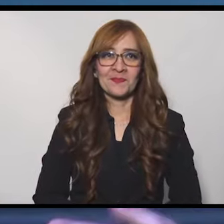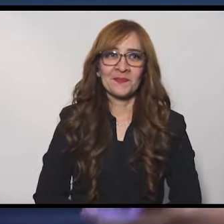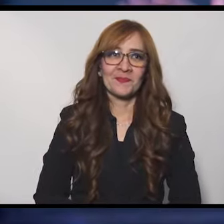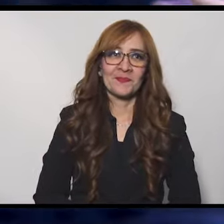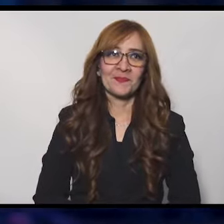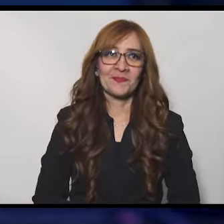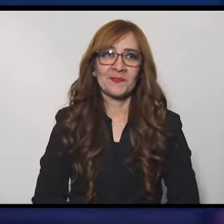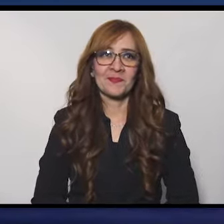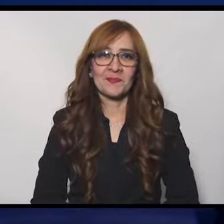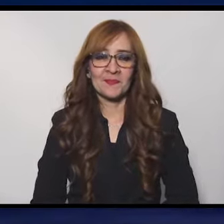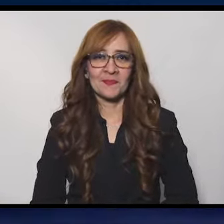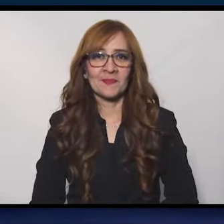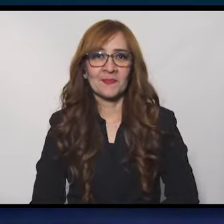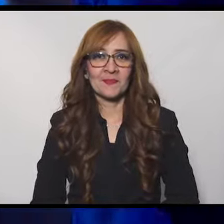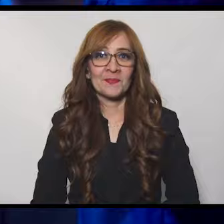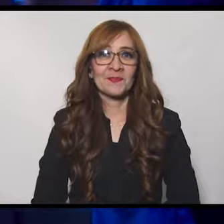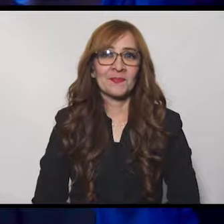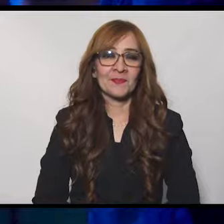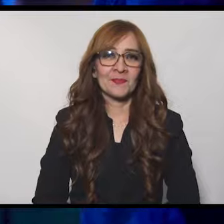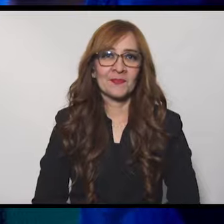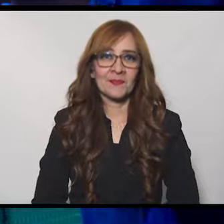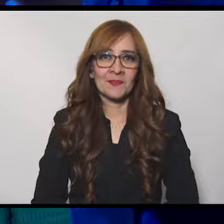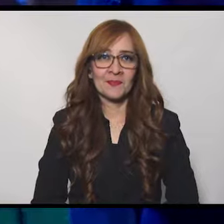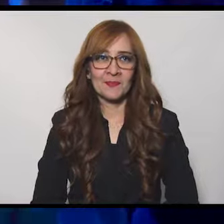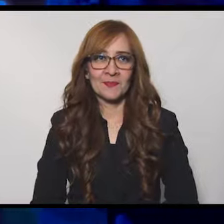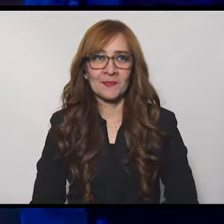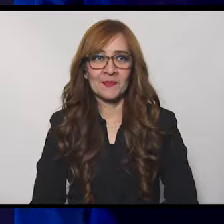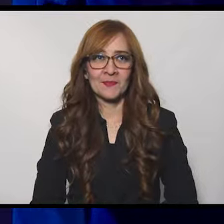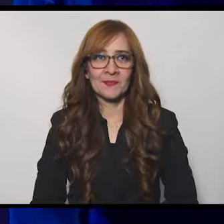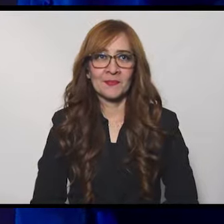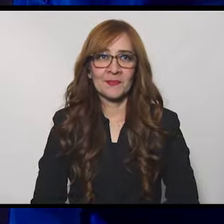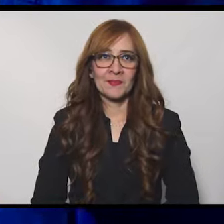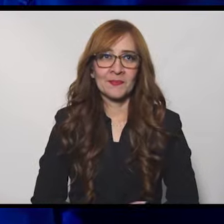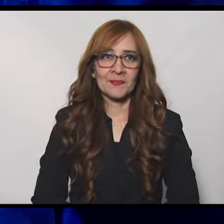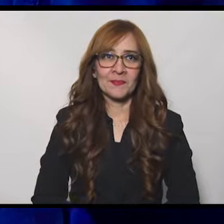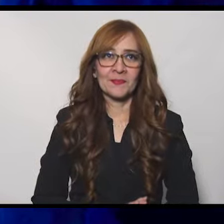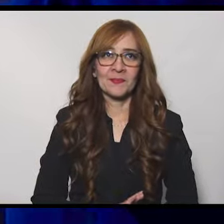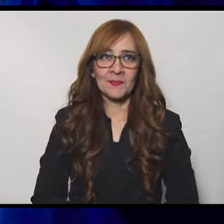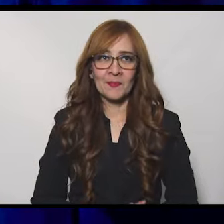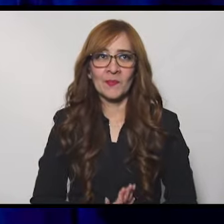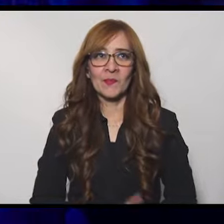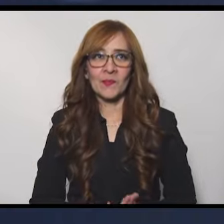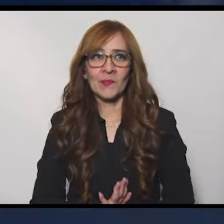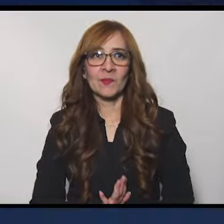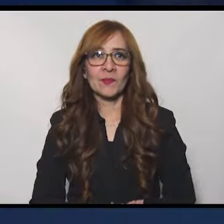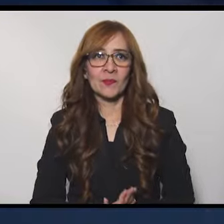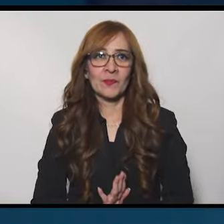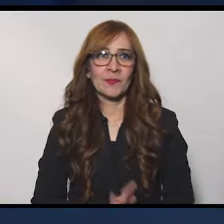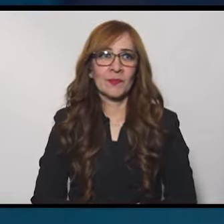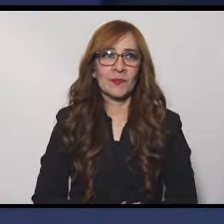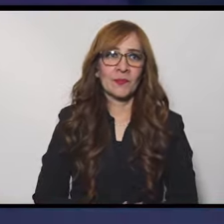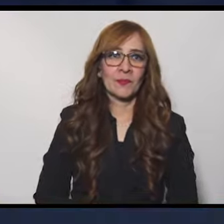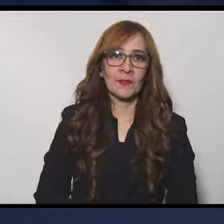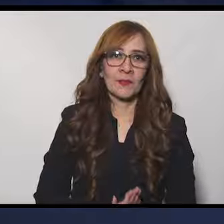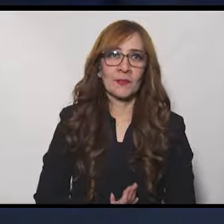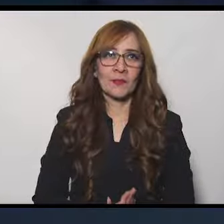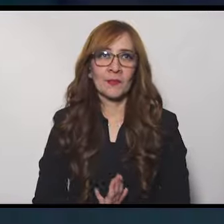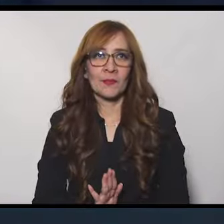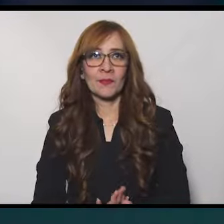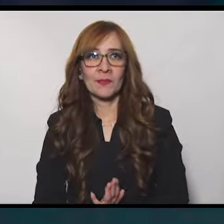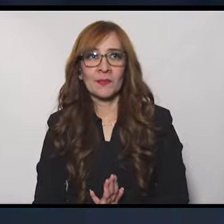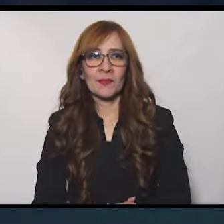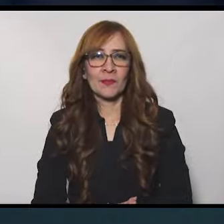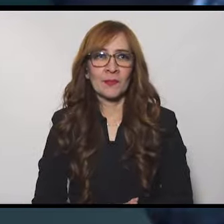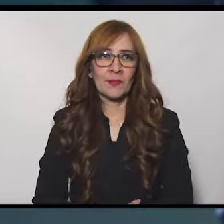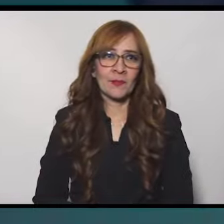on. Get up out of that grave. Get up, get up, get up. Get up out of that grave. Get up, get up, get up. Get